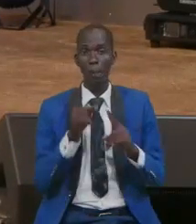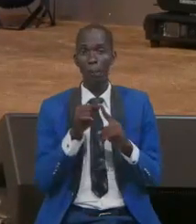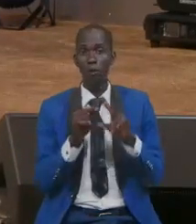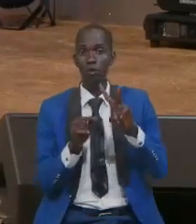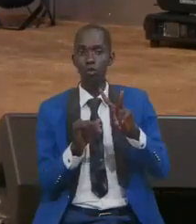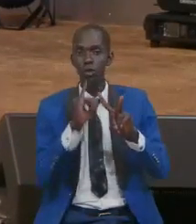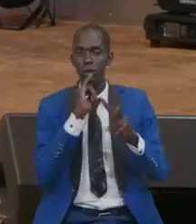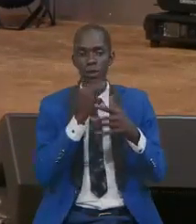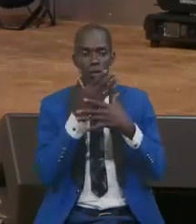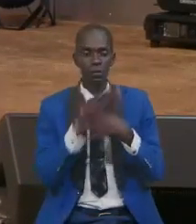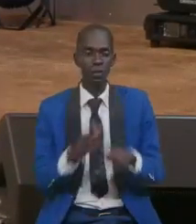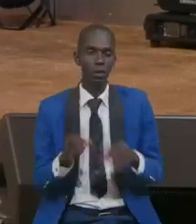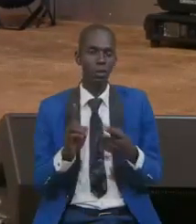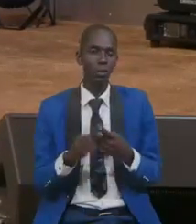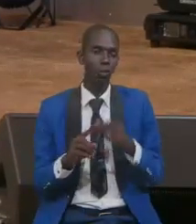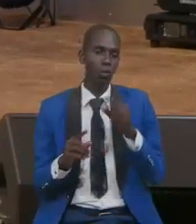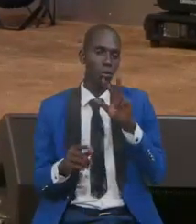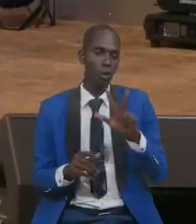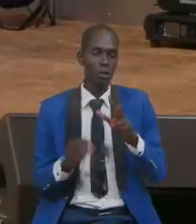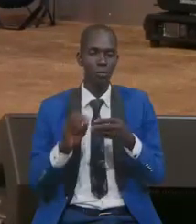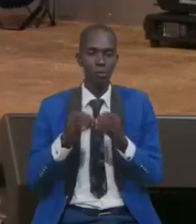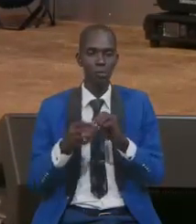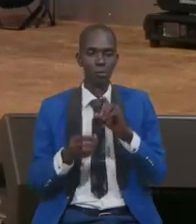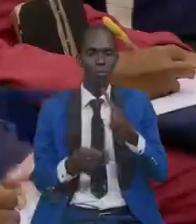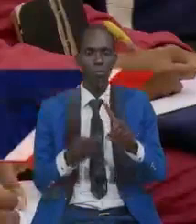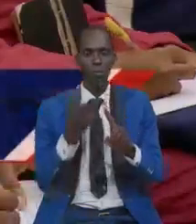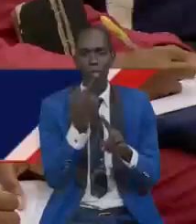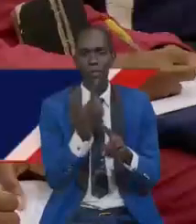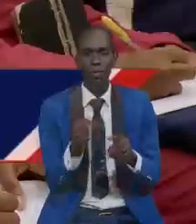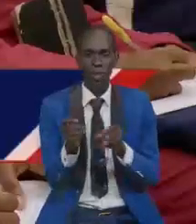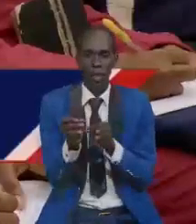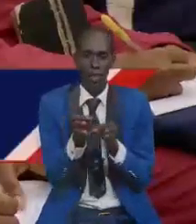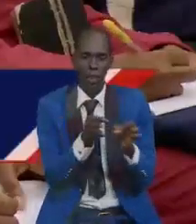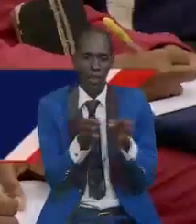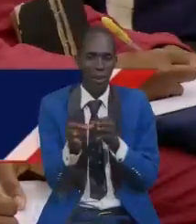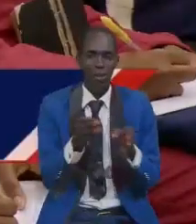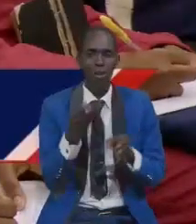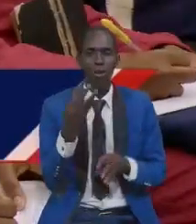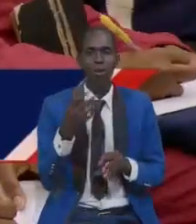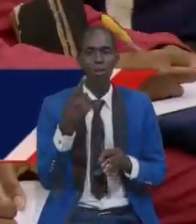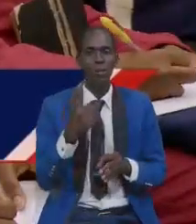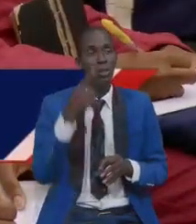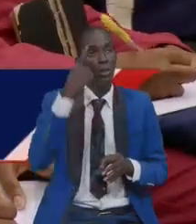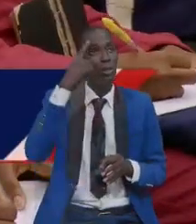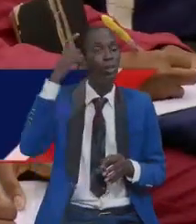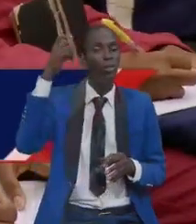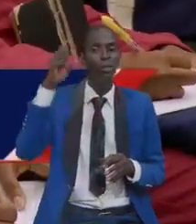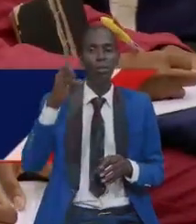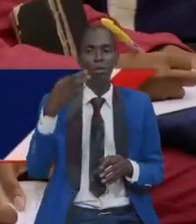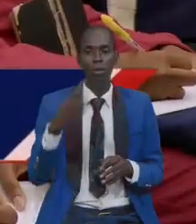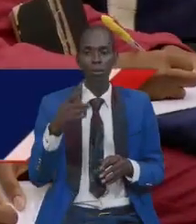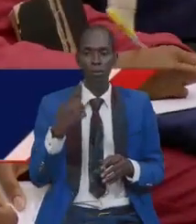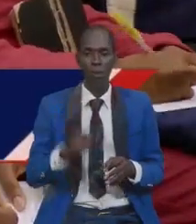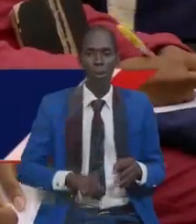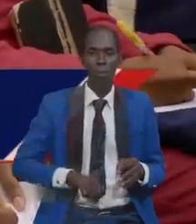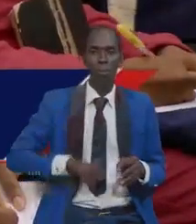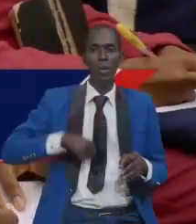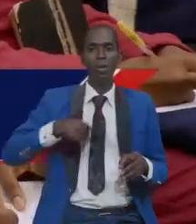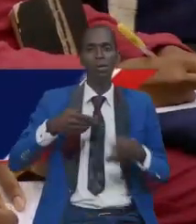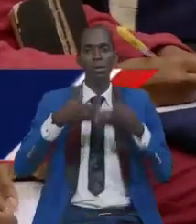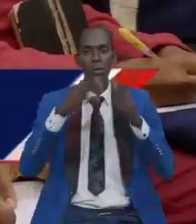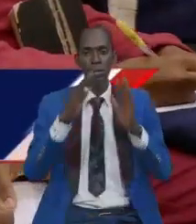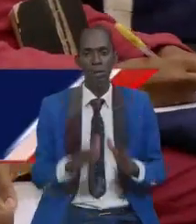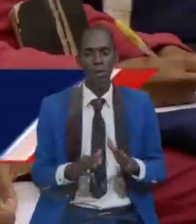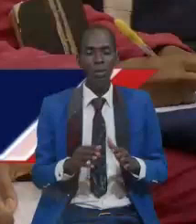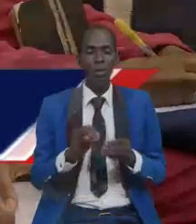parts. Number one, the description of the dream of the proud monarch. Number two,